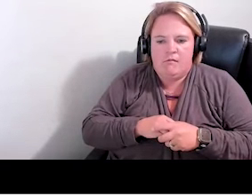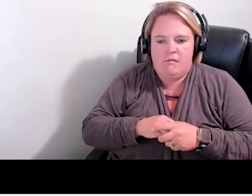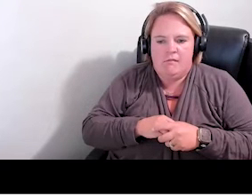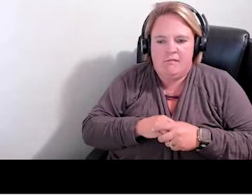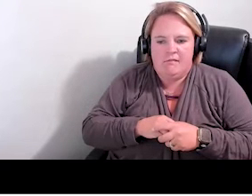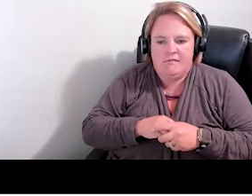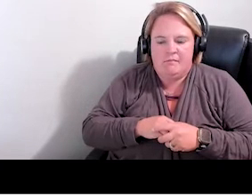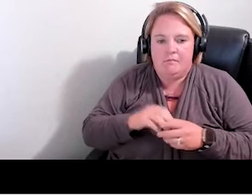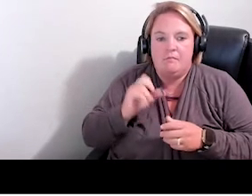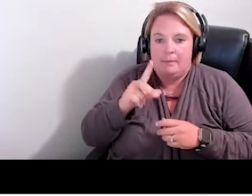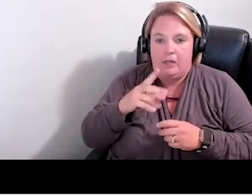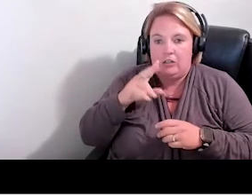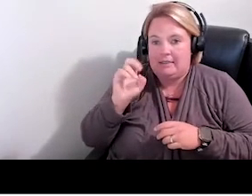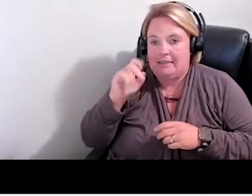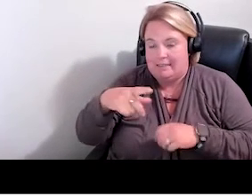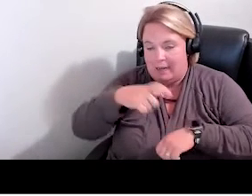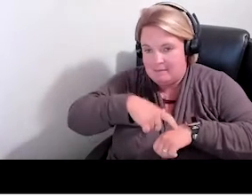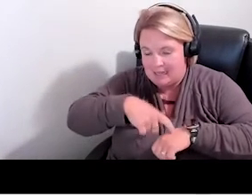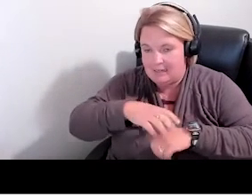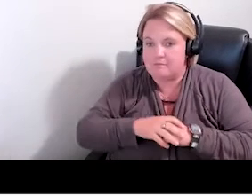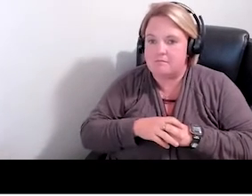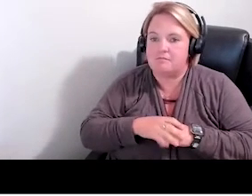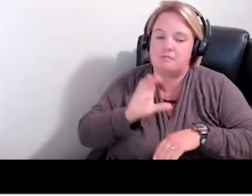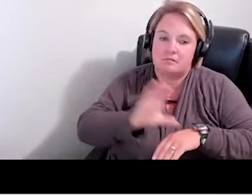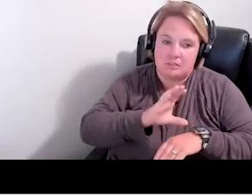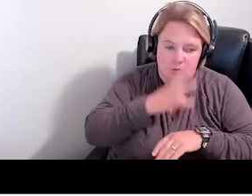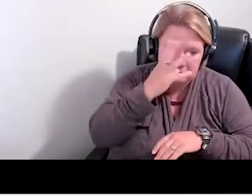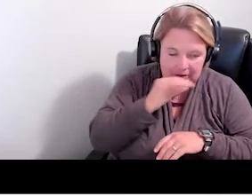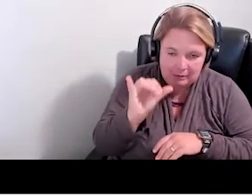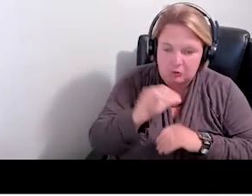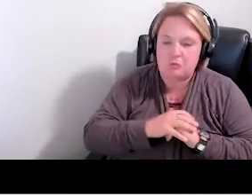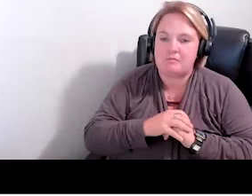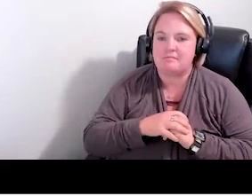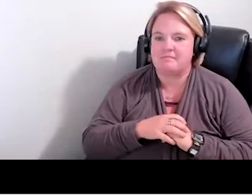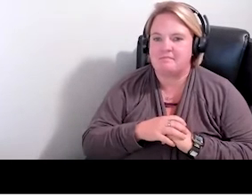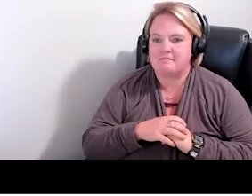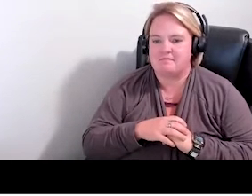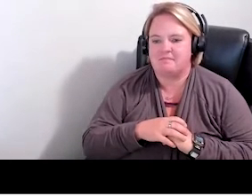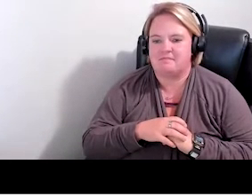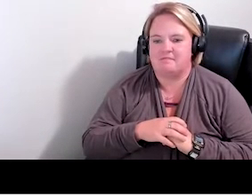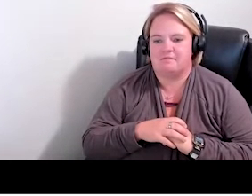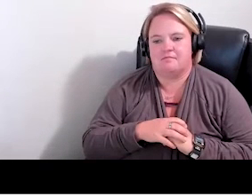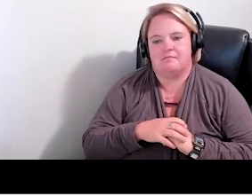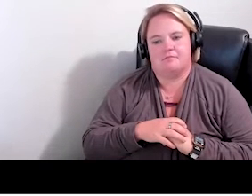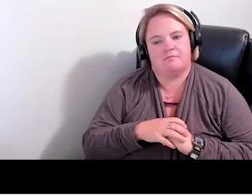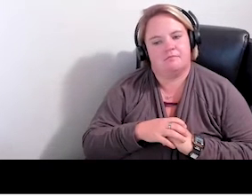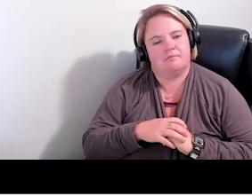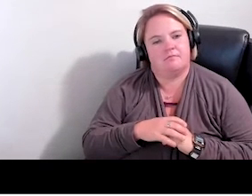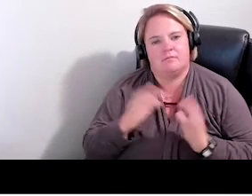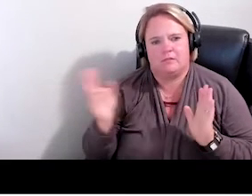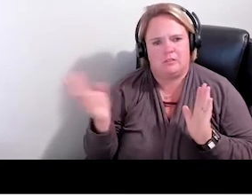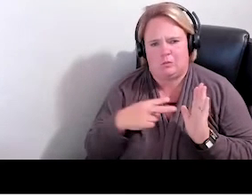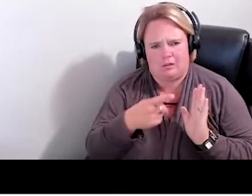Apparently it's nap time. The computer went to sleep on us. So what the heck are we looking at?